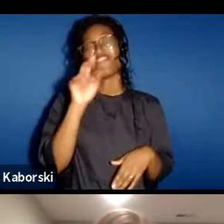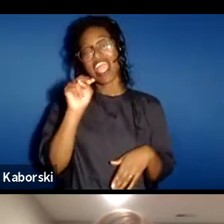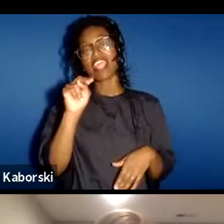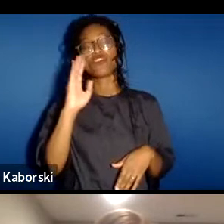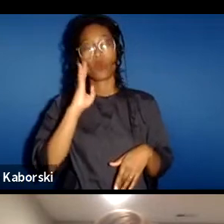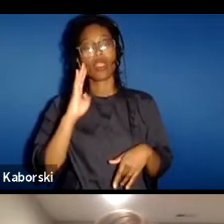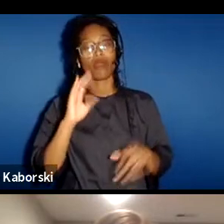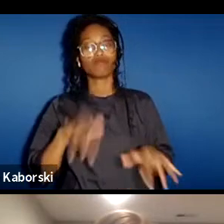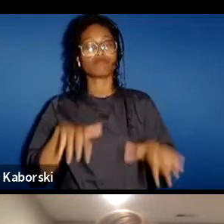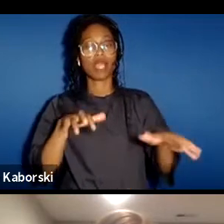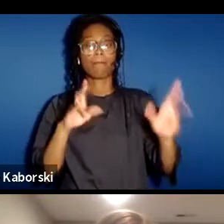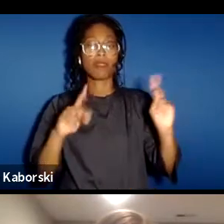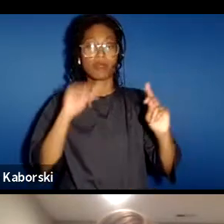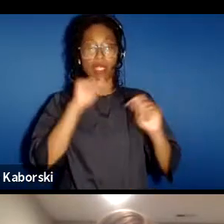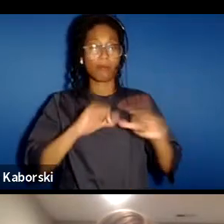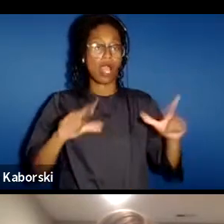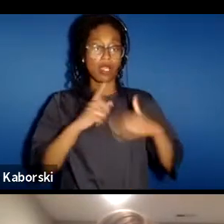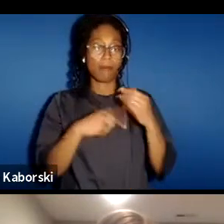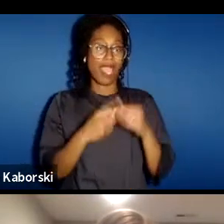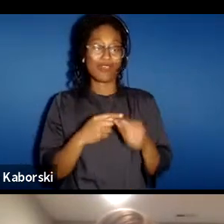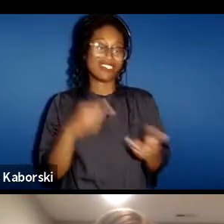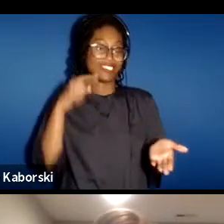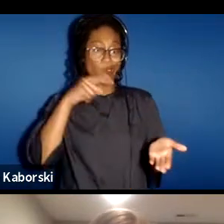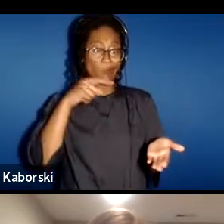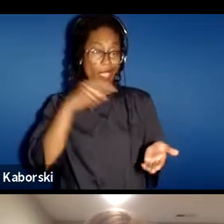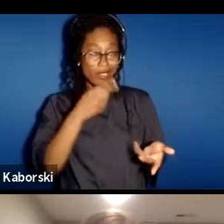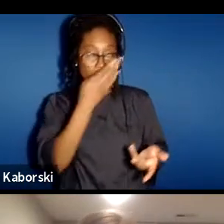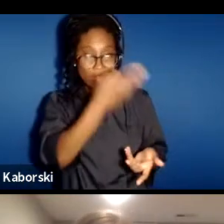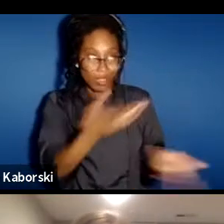There's people aren't blogging about toothpaste out there, so